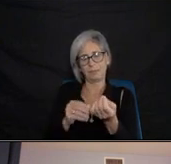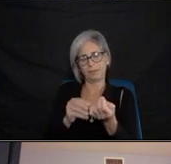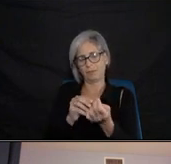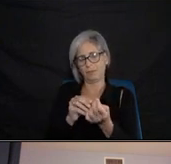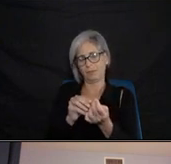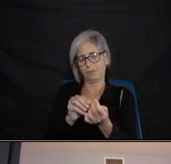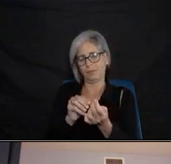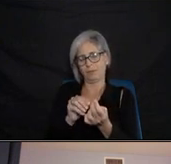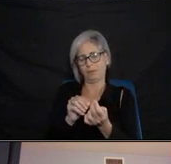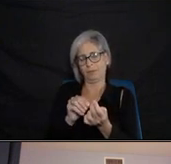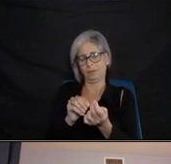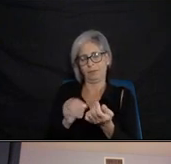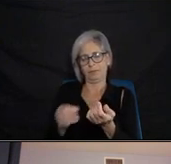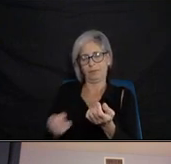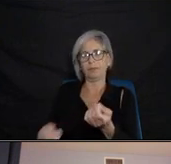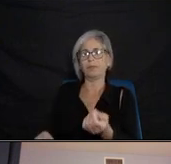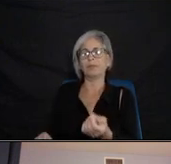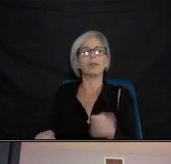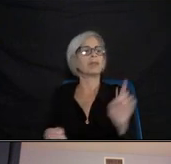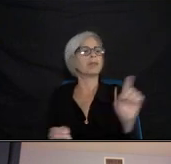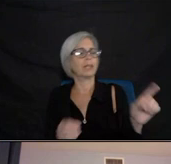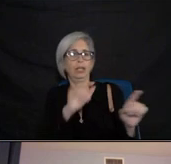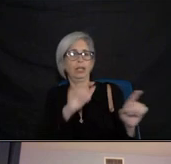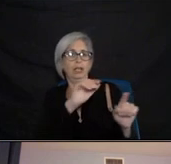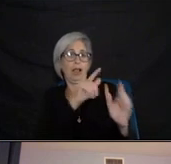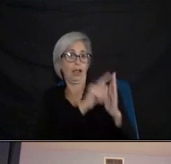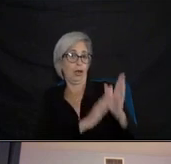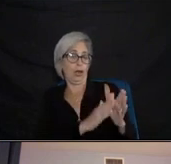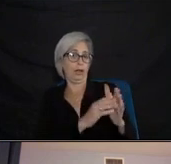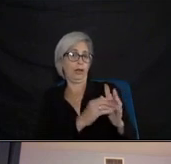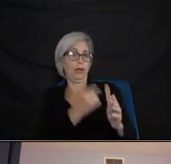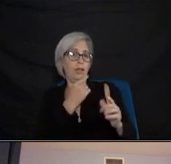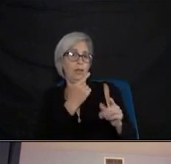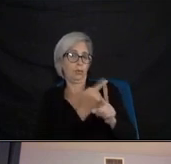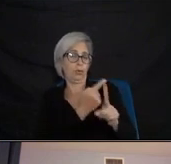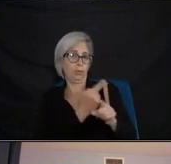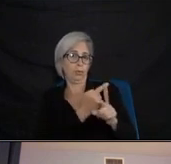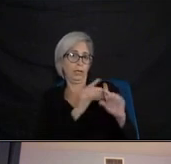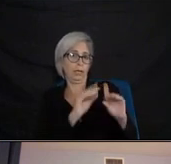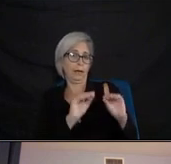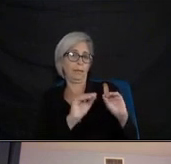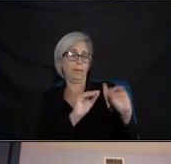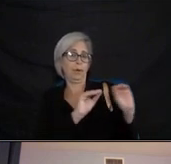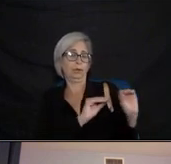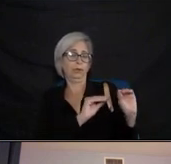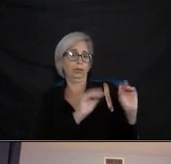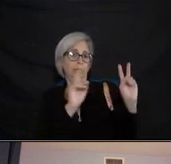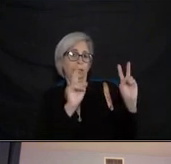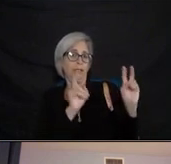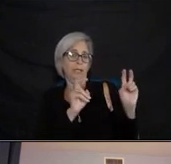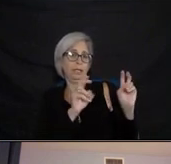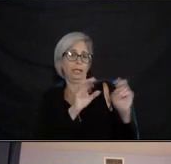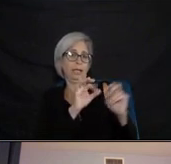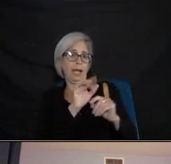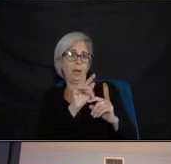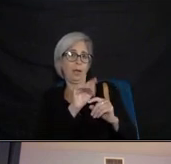If we don't want to sell? The appropriate motion, as I've outlined in your agenda cover sheet, one of the